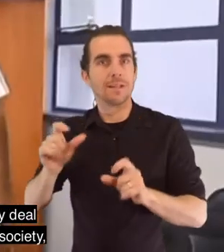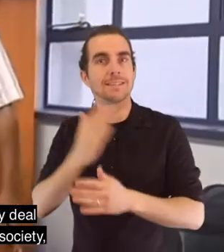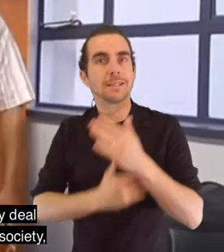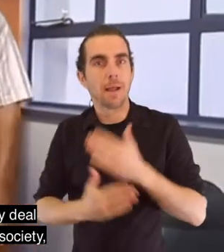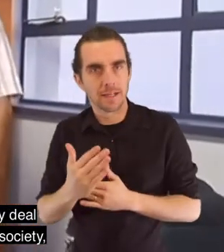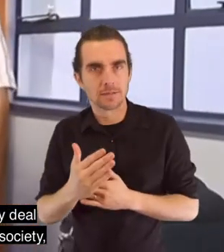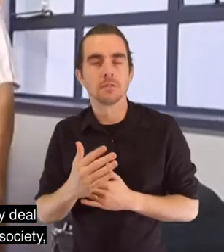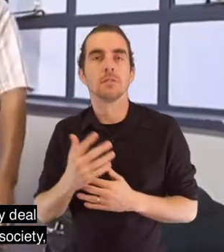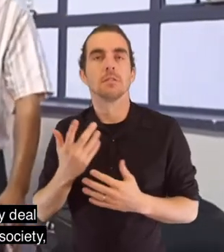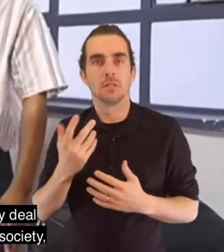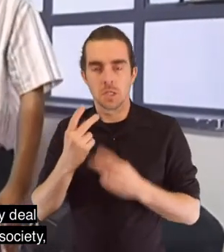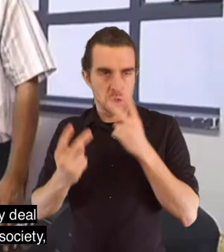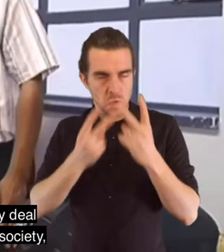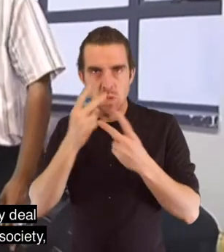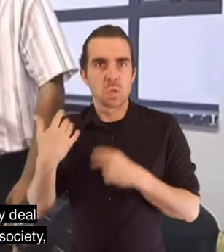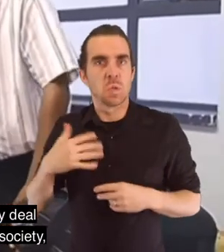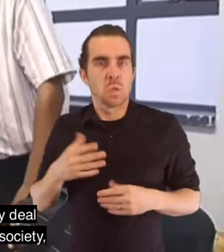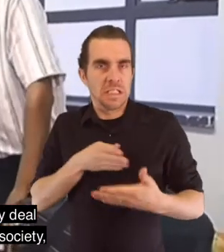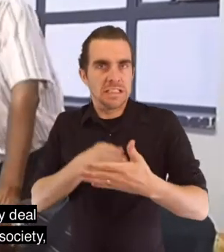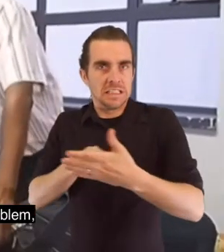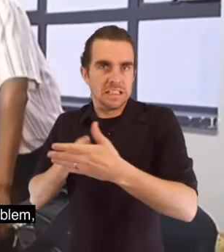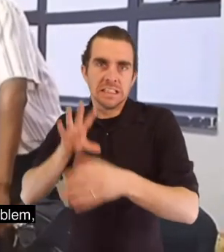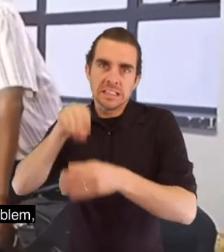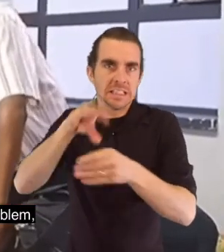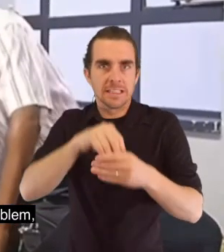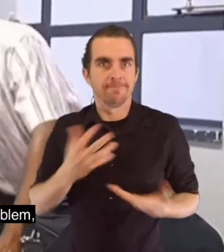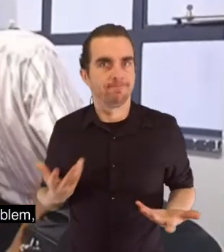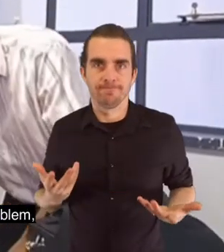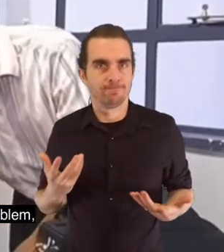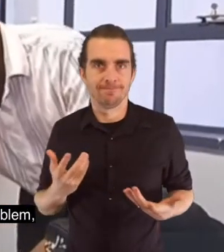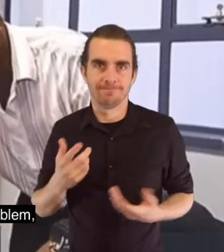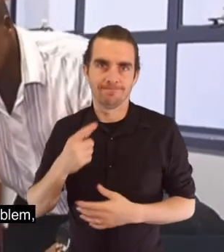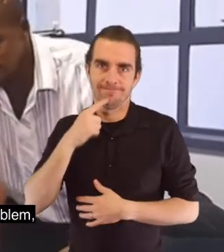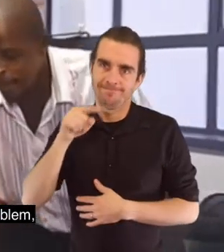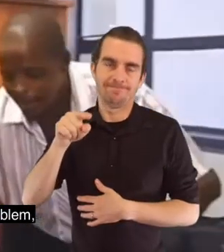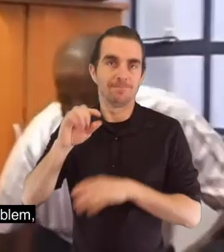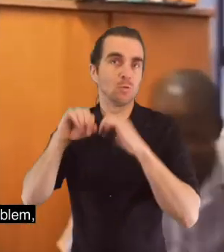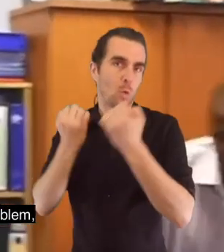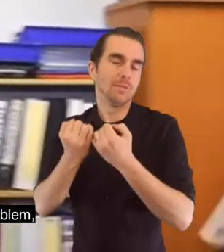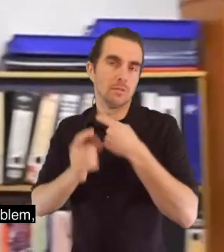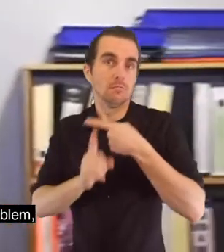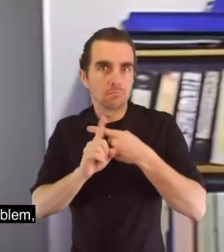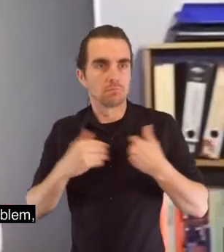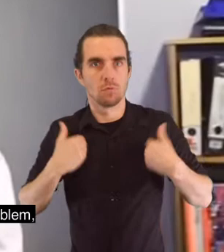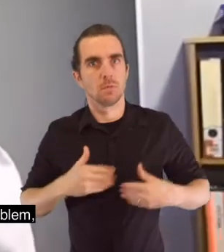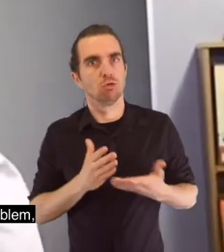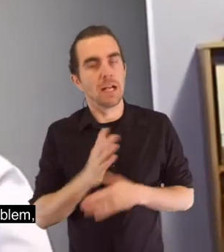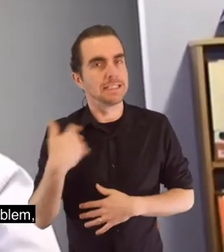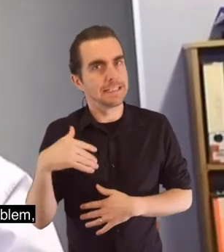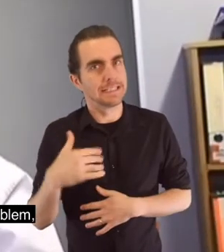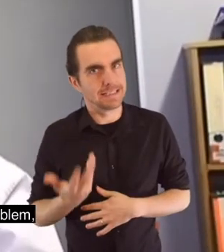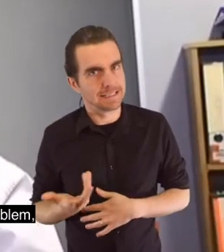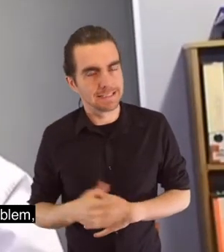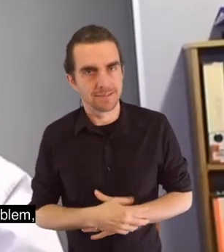deal firsthand in an unaccommodating society. They feel theirs is not a social problem,